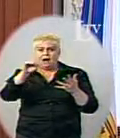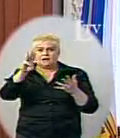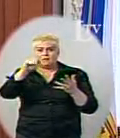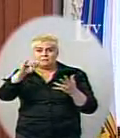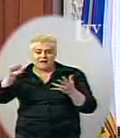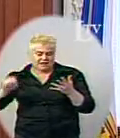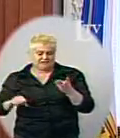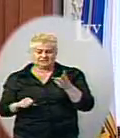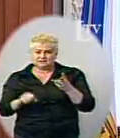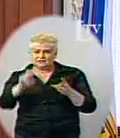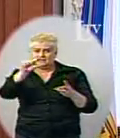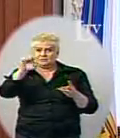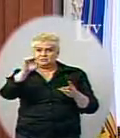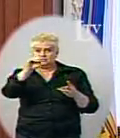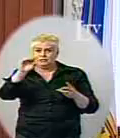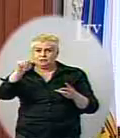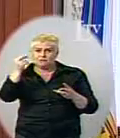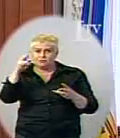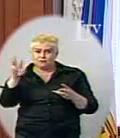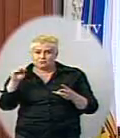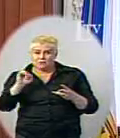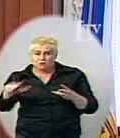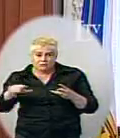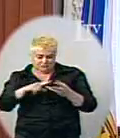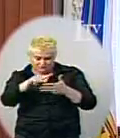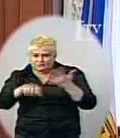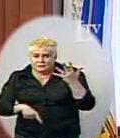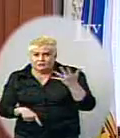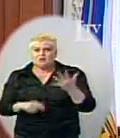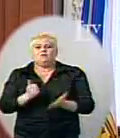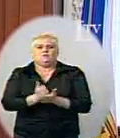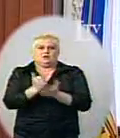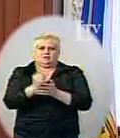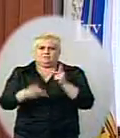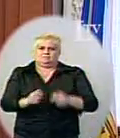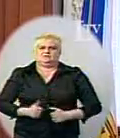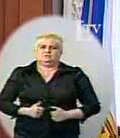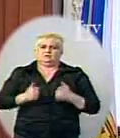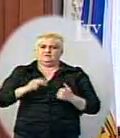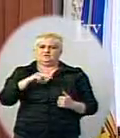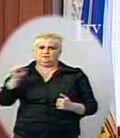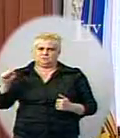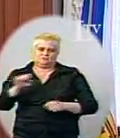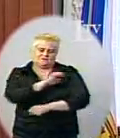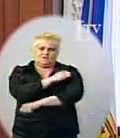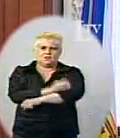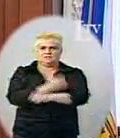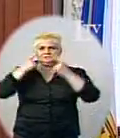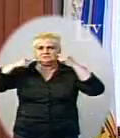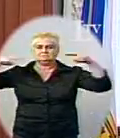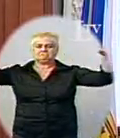geothermal opportunities will all help Nova Scotia continue its energy breakthrough.